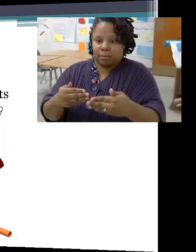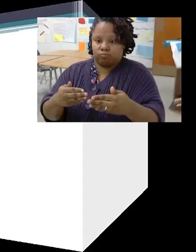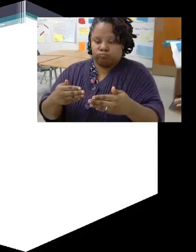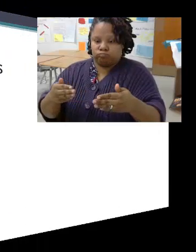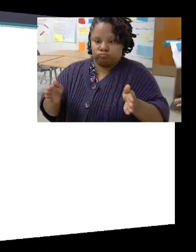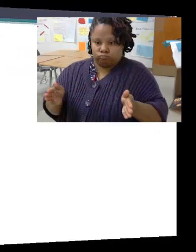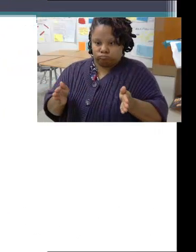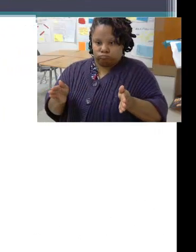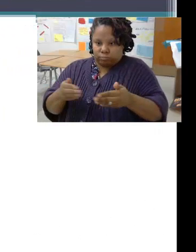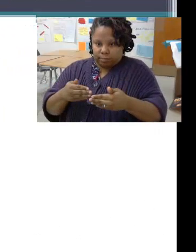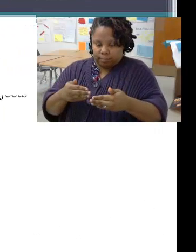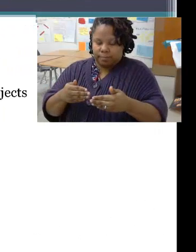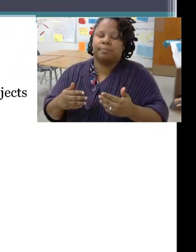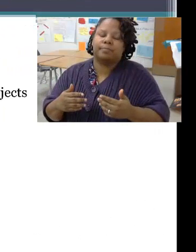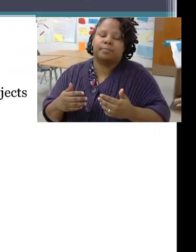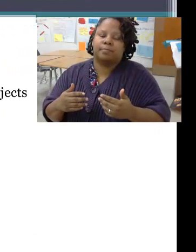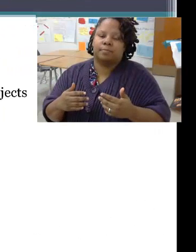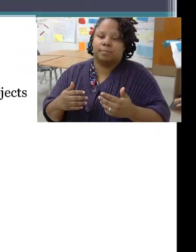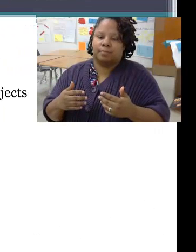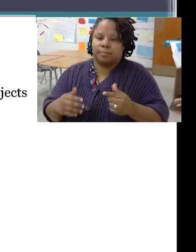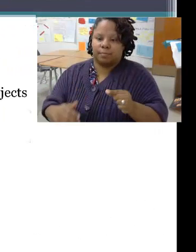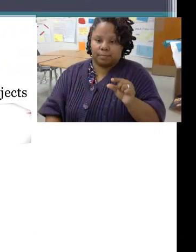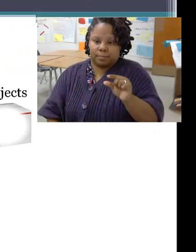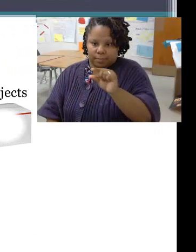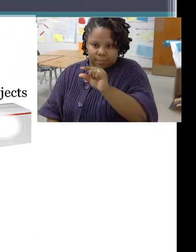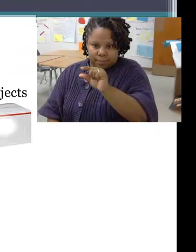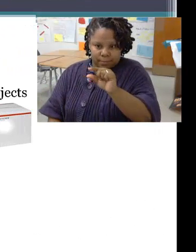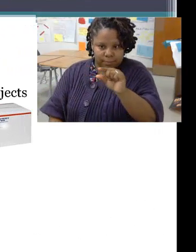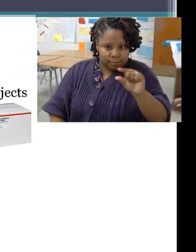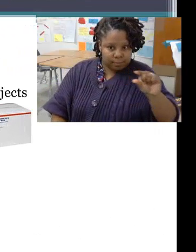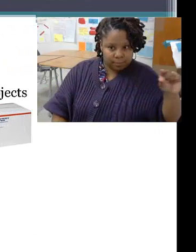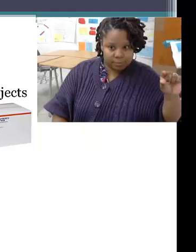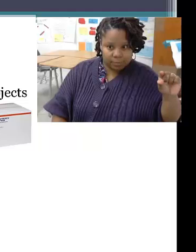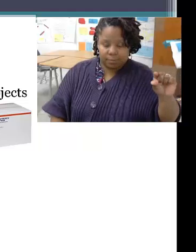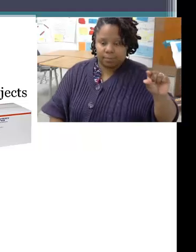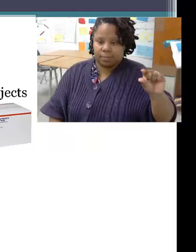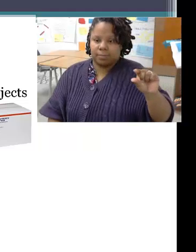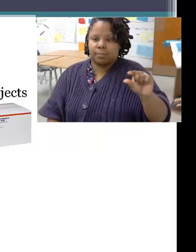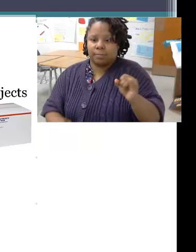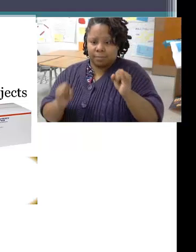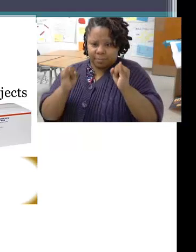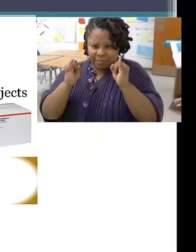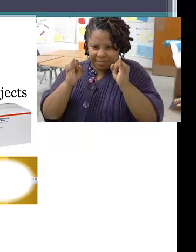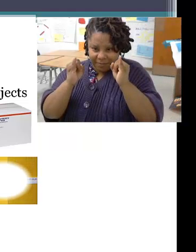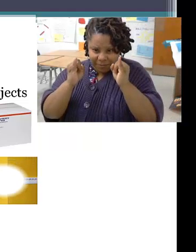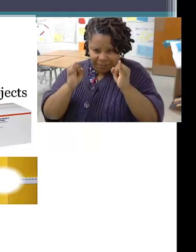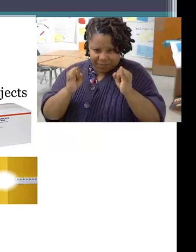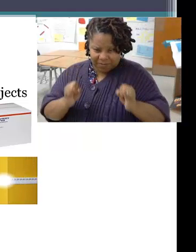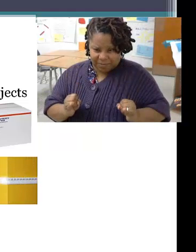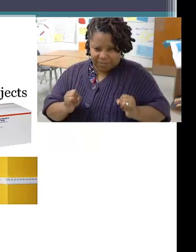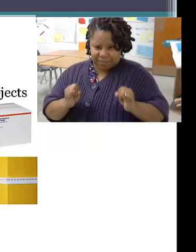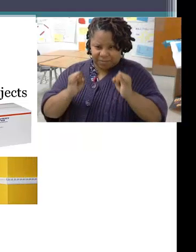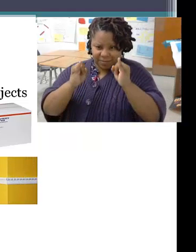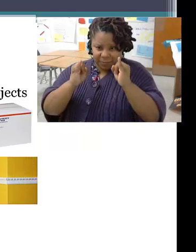shape. For a line, a thick line, we would use DCL G, and for a very thin line, we would use